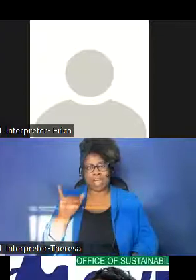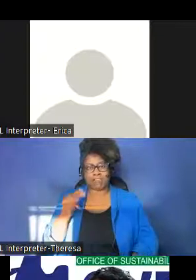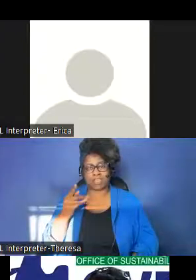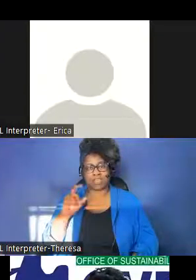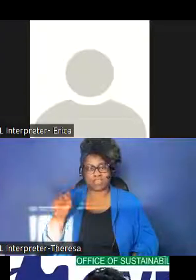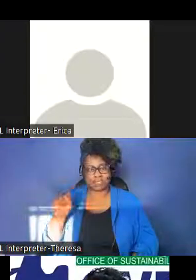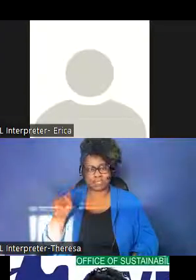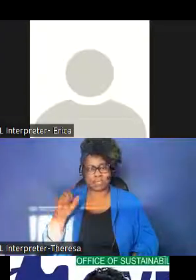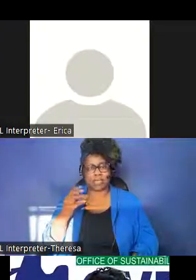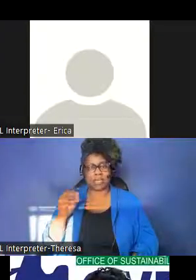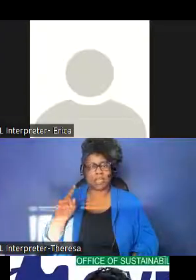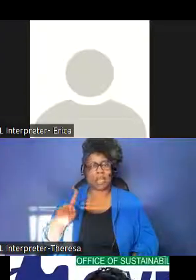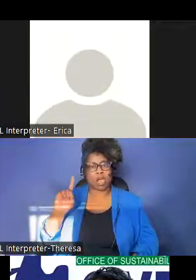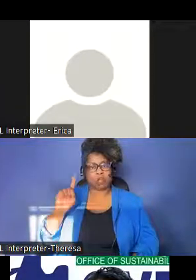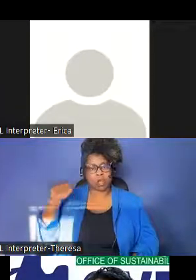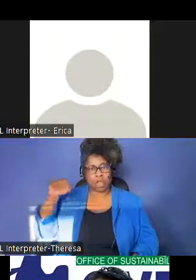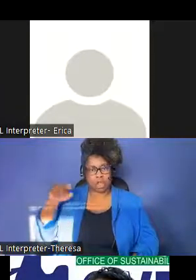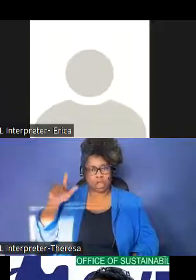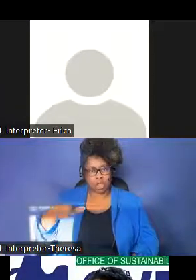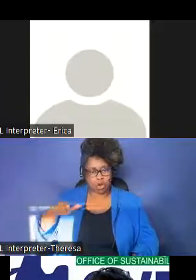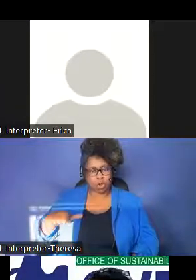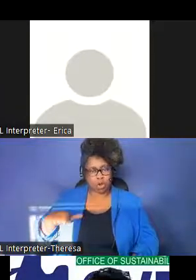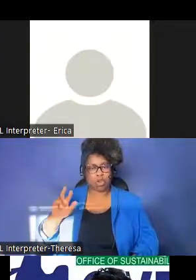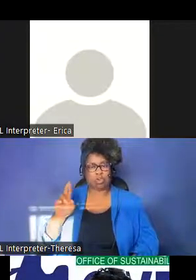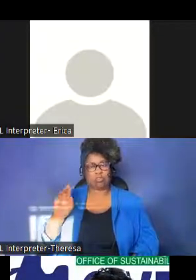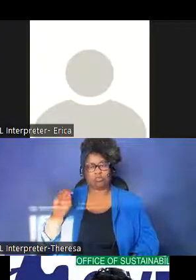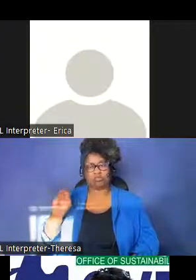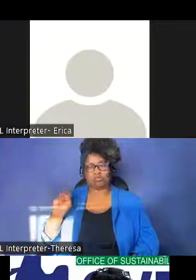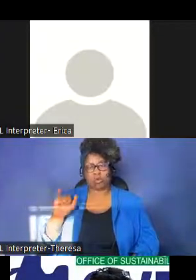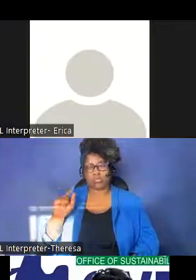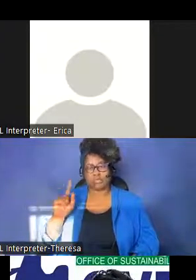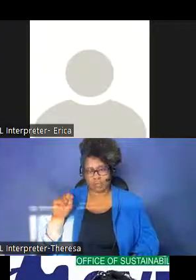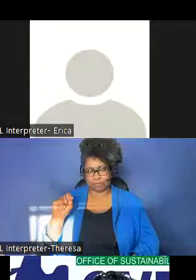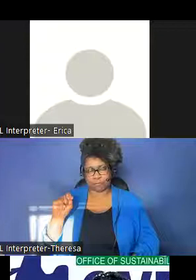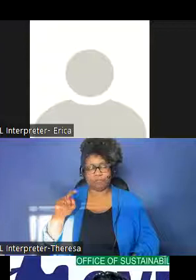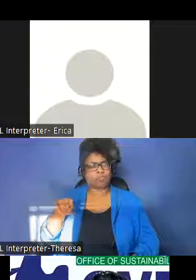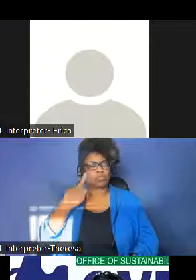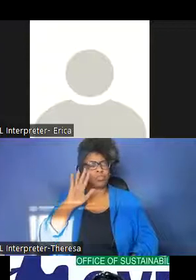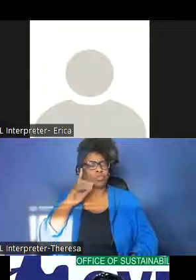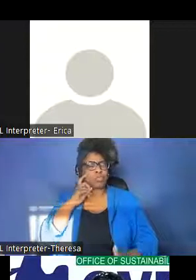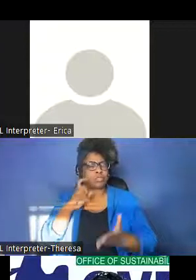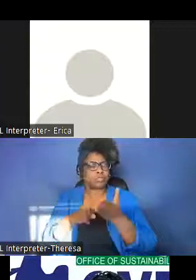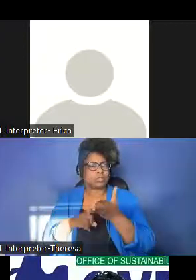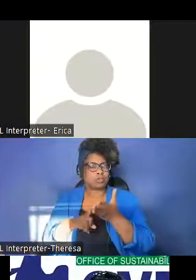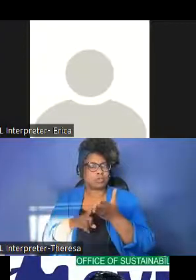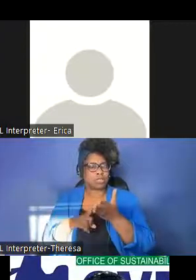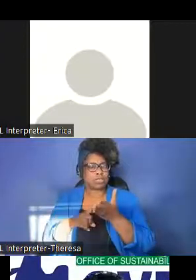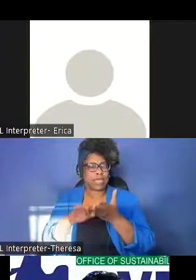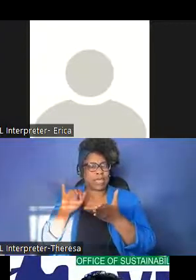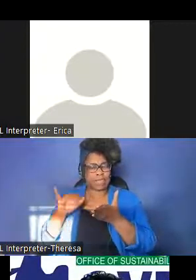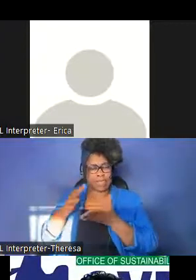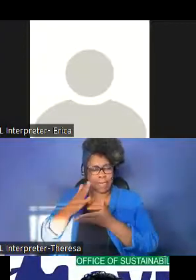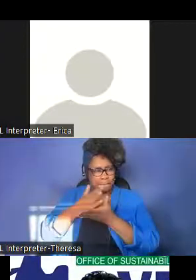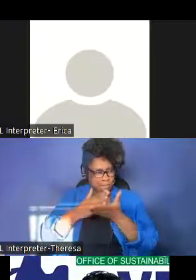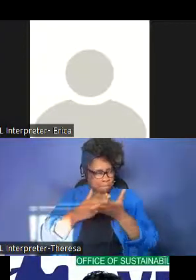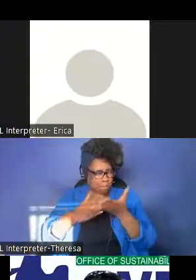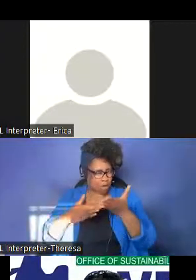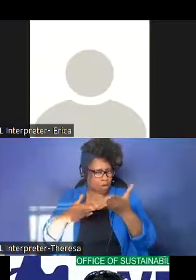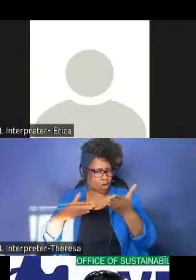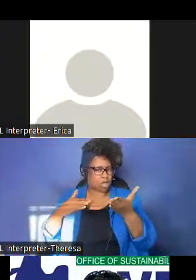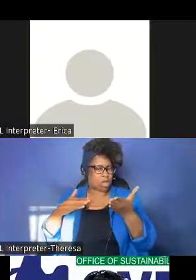well as Upper and Lower Roseville. Sort of, you'll see that kind of hashed part of